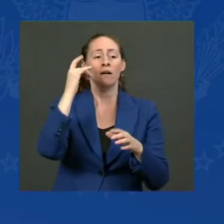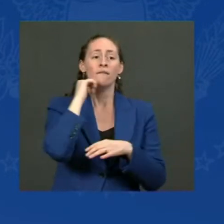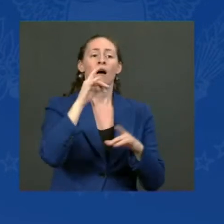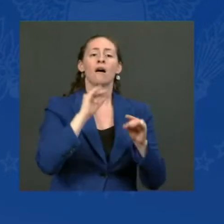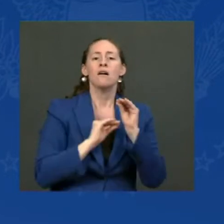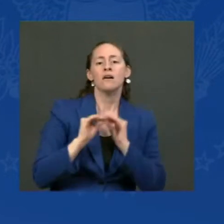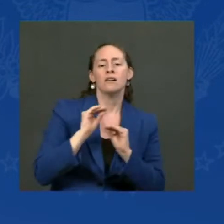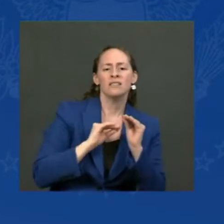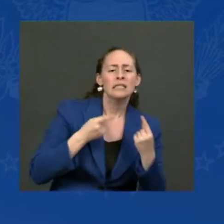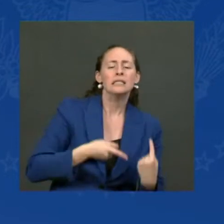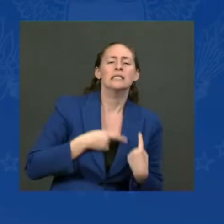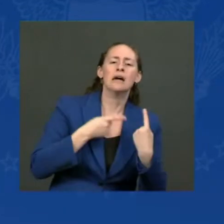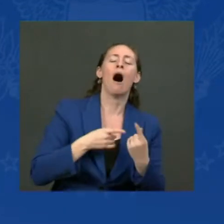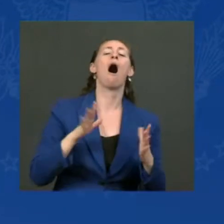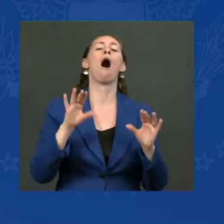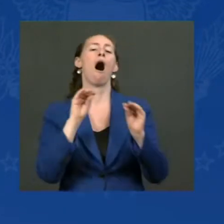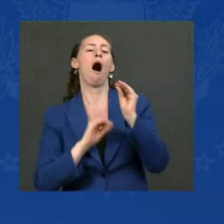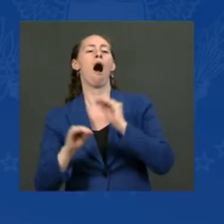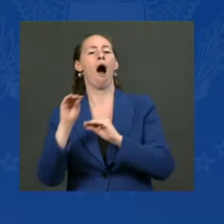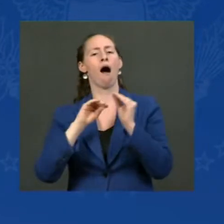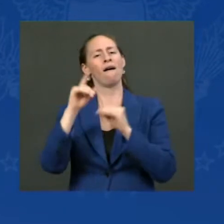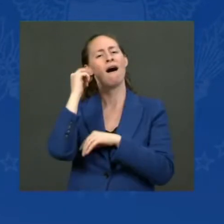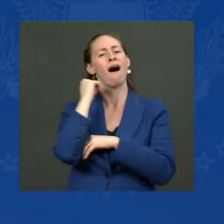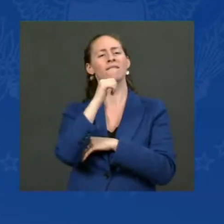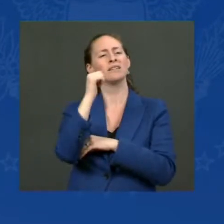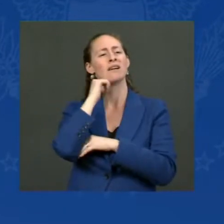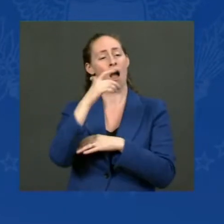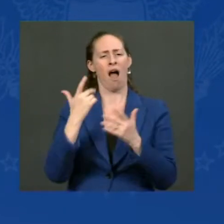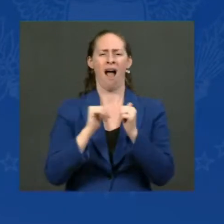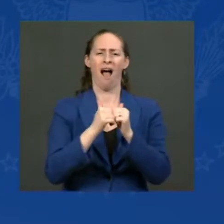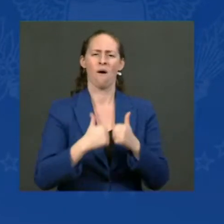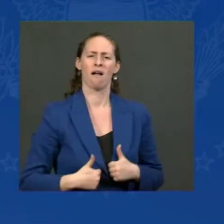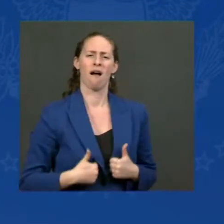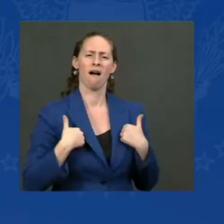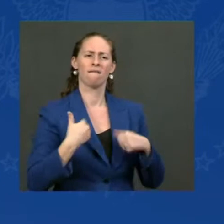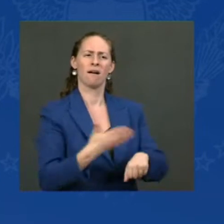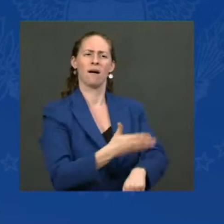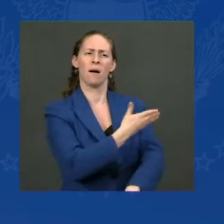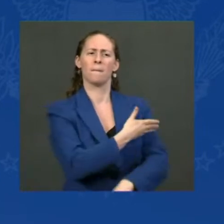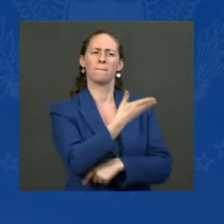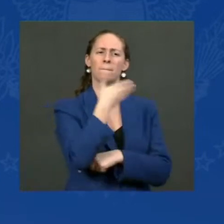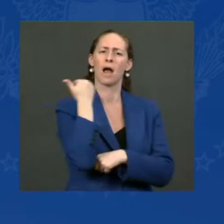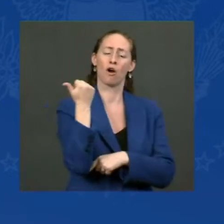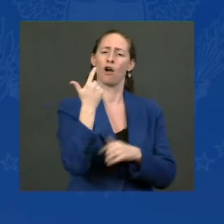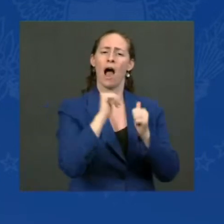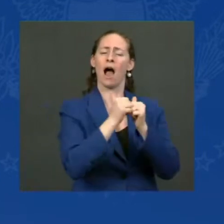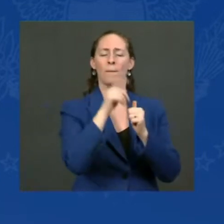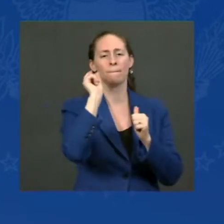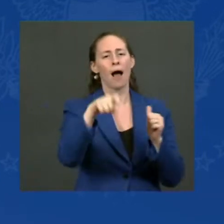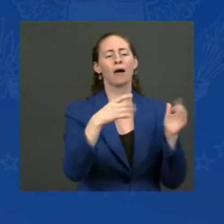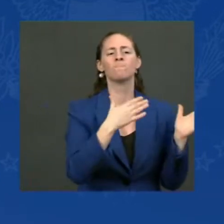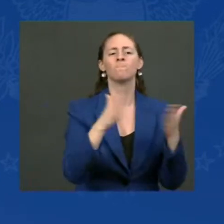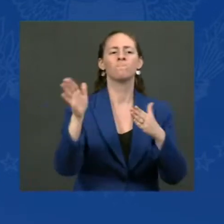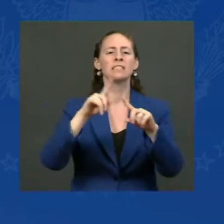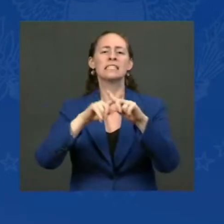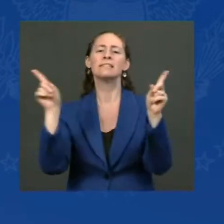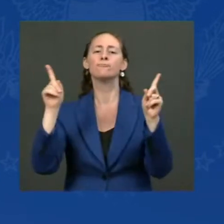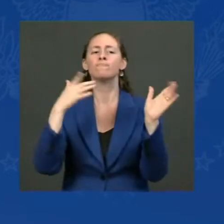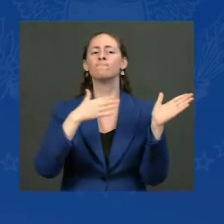as we strive to make lives better, we must work with renewed purpose to end the conflicts that are driving so much pain and